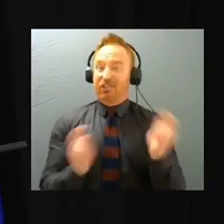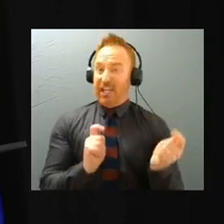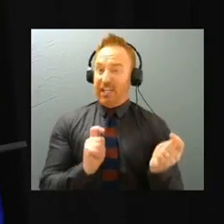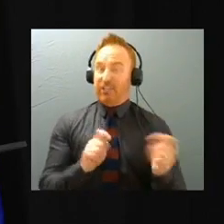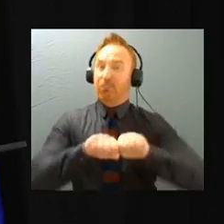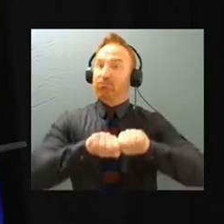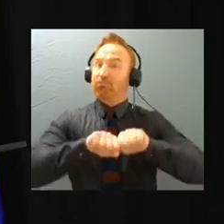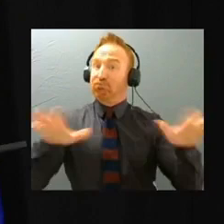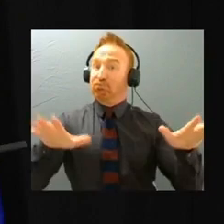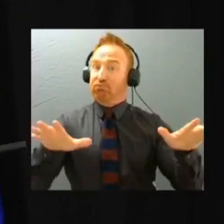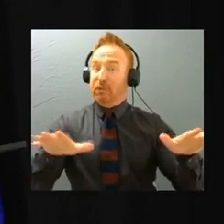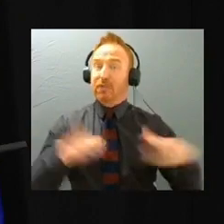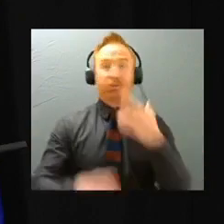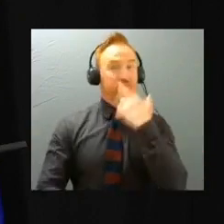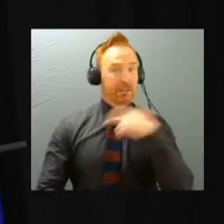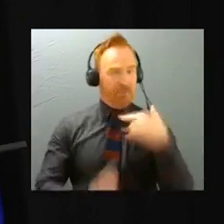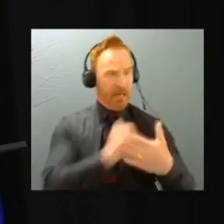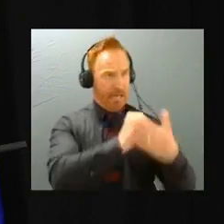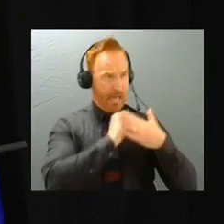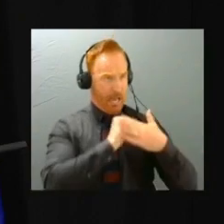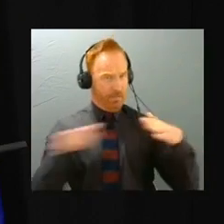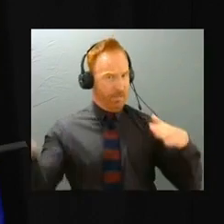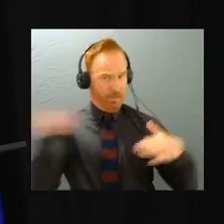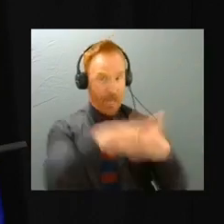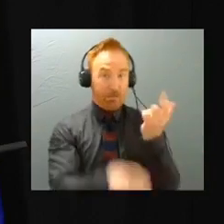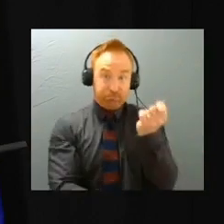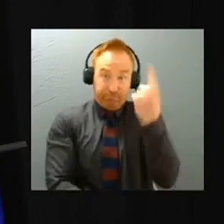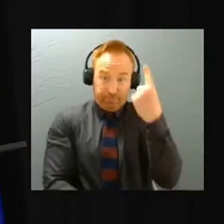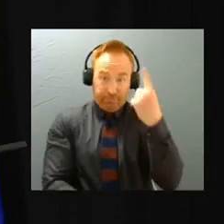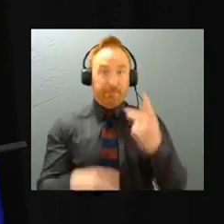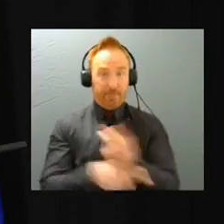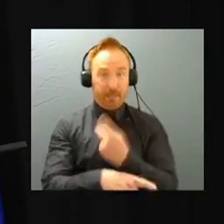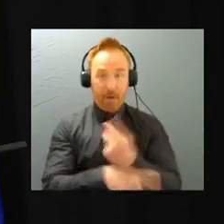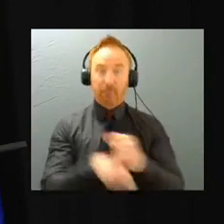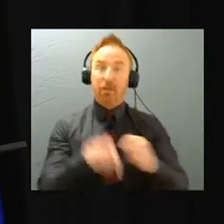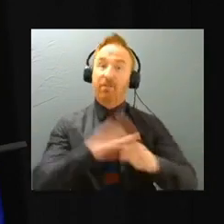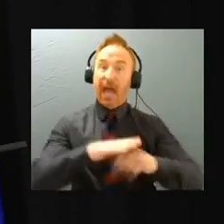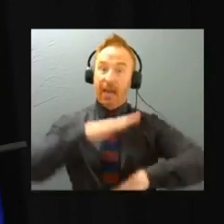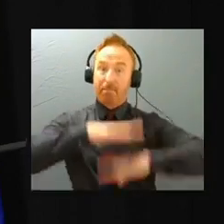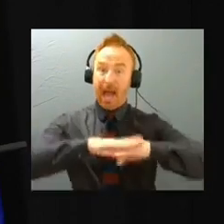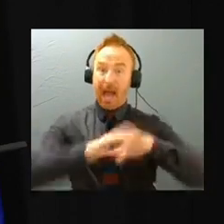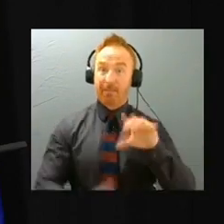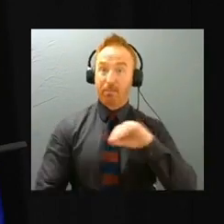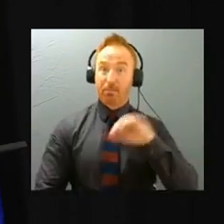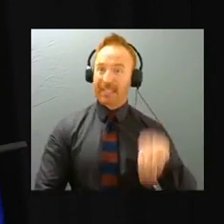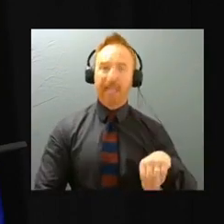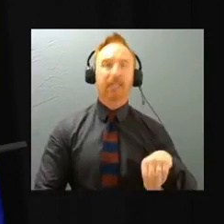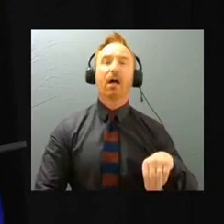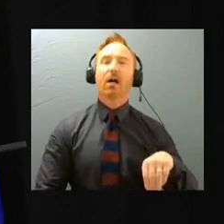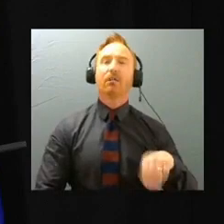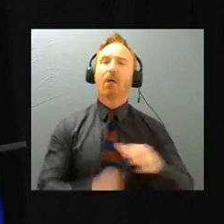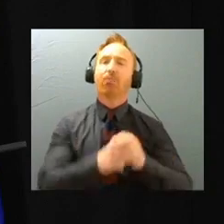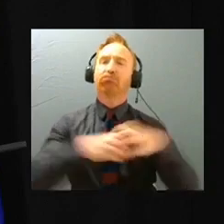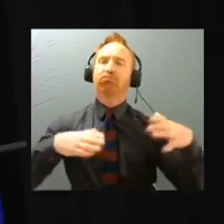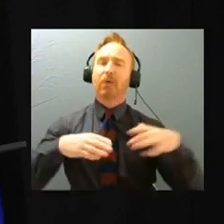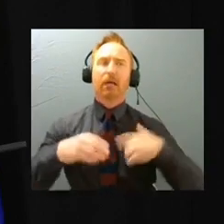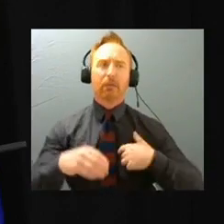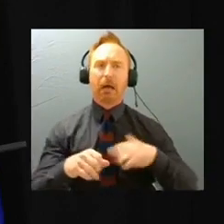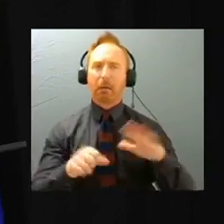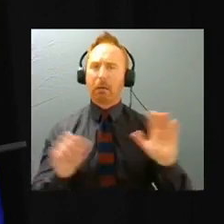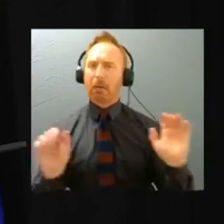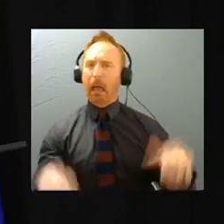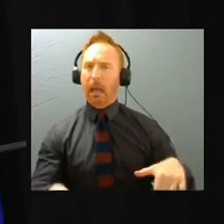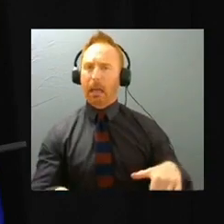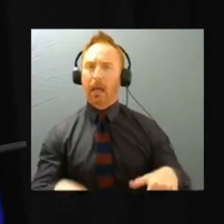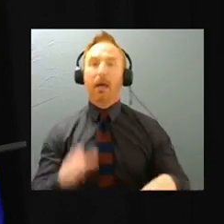to increase capacity in a safe manner. Even though the capacity restrictions have been lifted, the Yukon Liquor Corporation